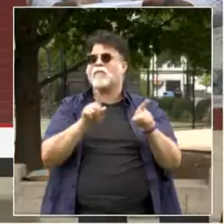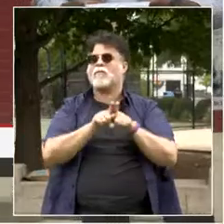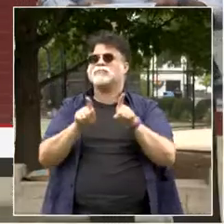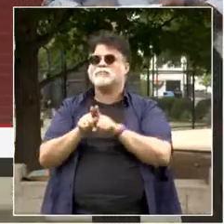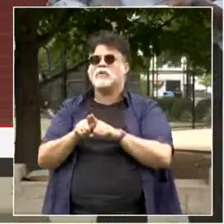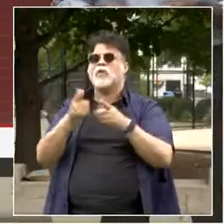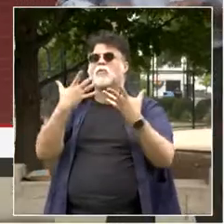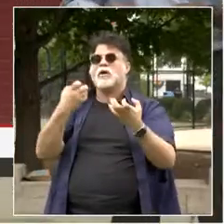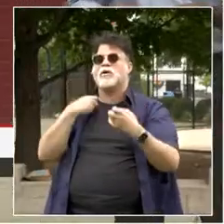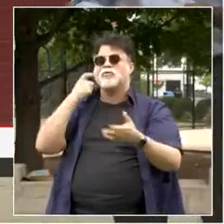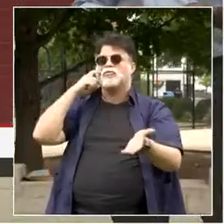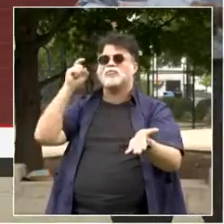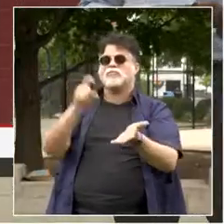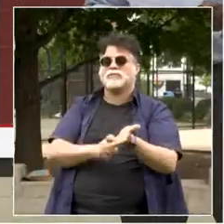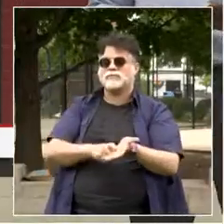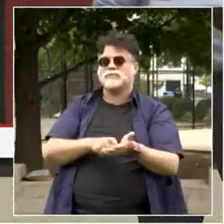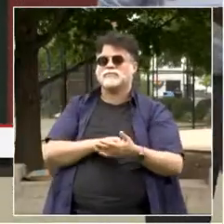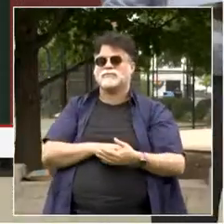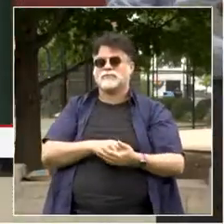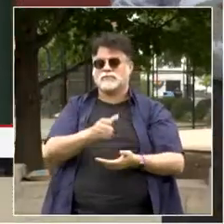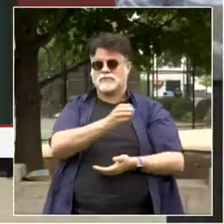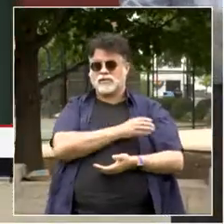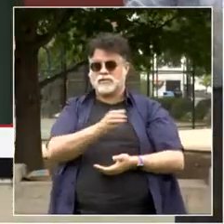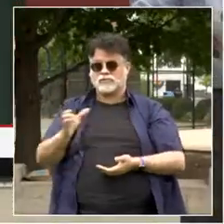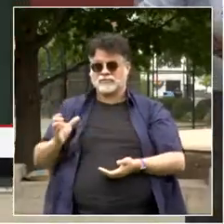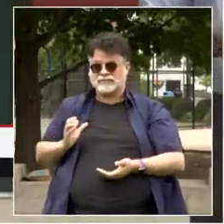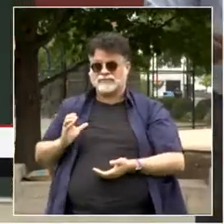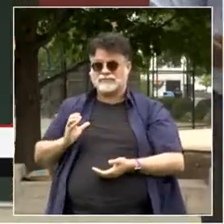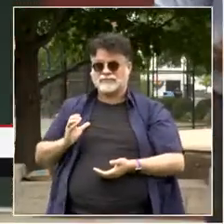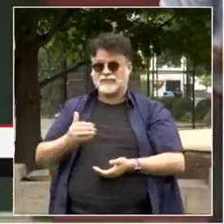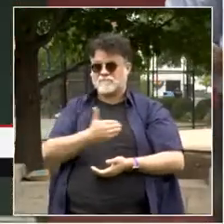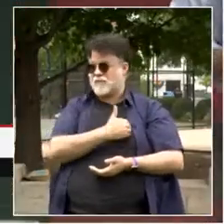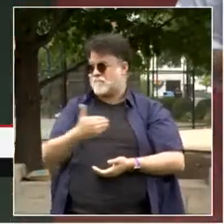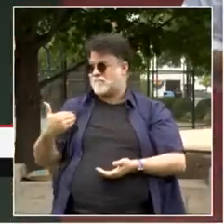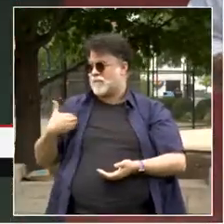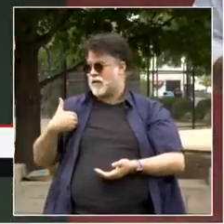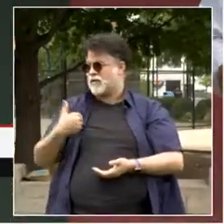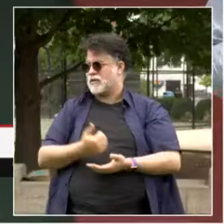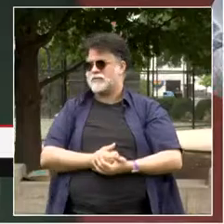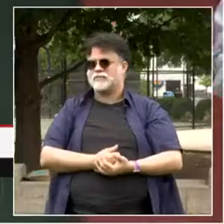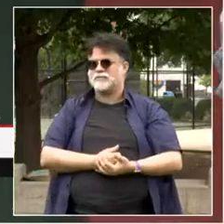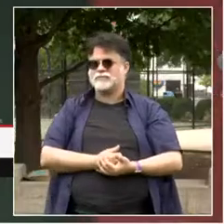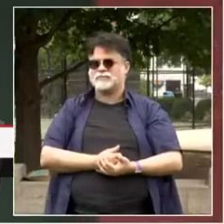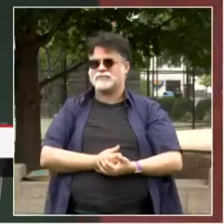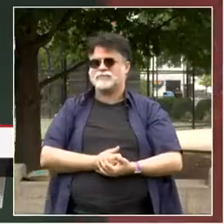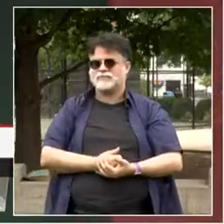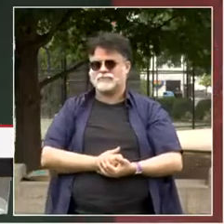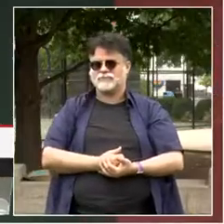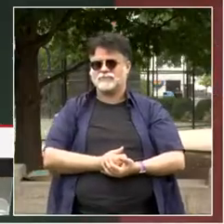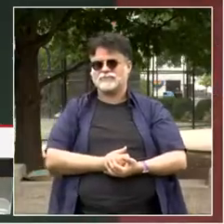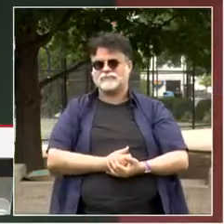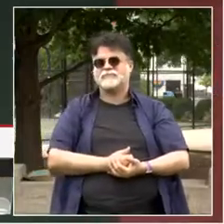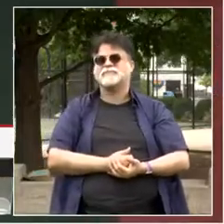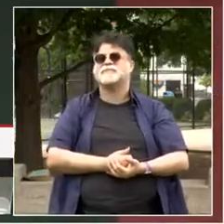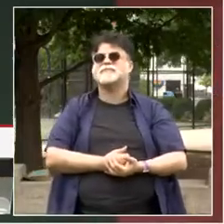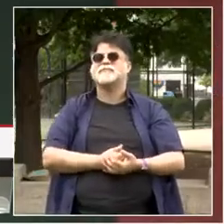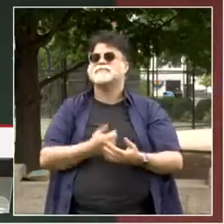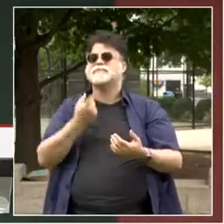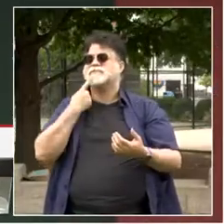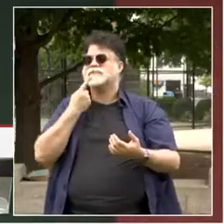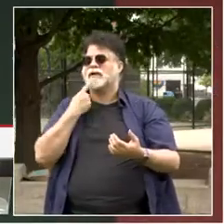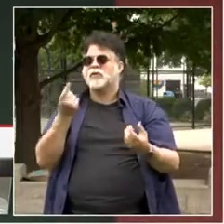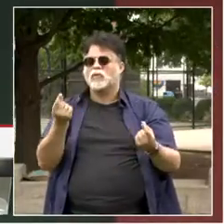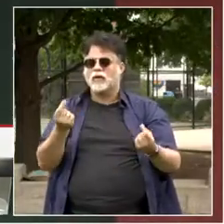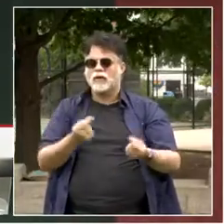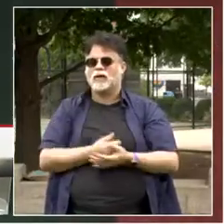council member who couldn't be with us today, but she hit the ground running talking about Stead Park when she got on the council